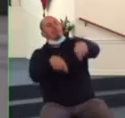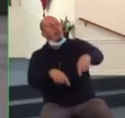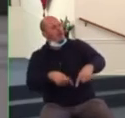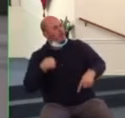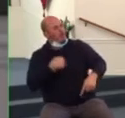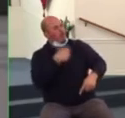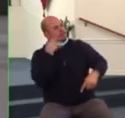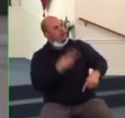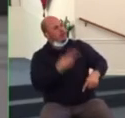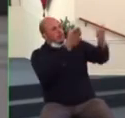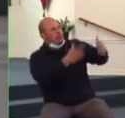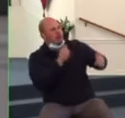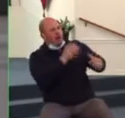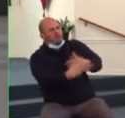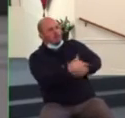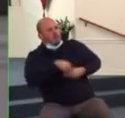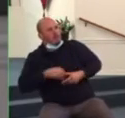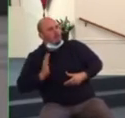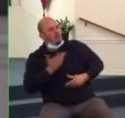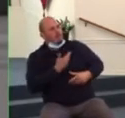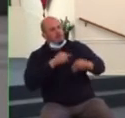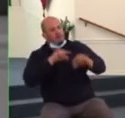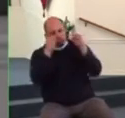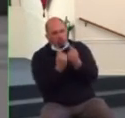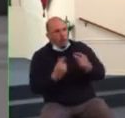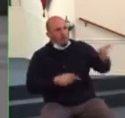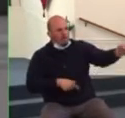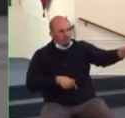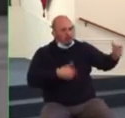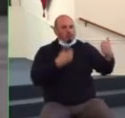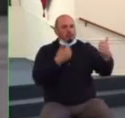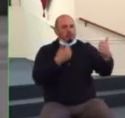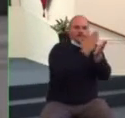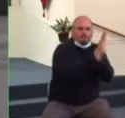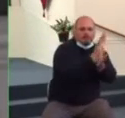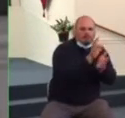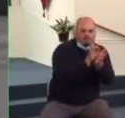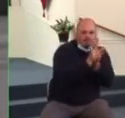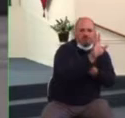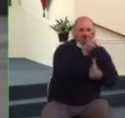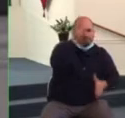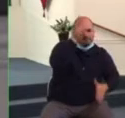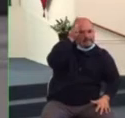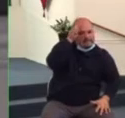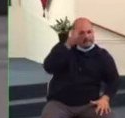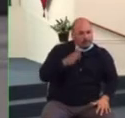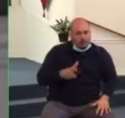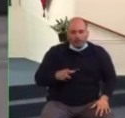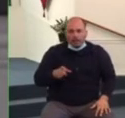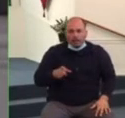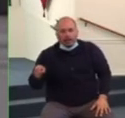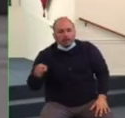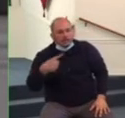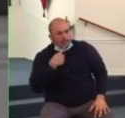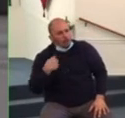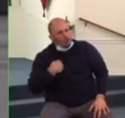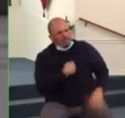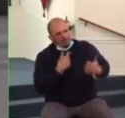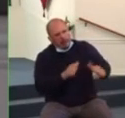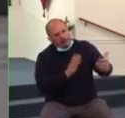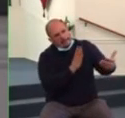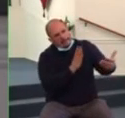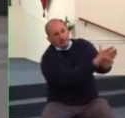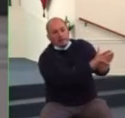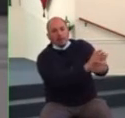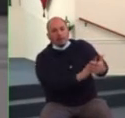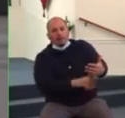to stop him, because he's not against them. Again, the disciples are acting out of pride. They want